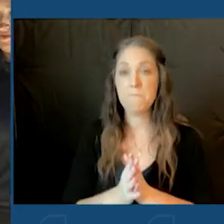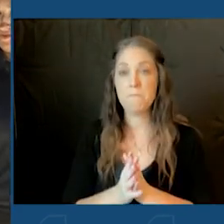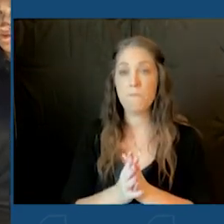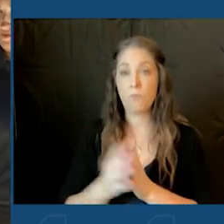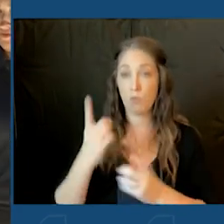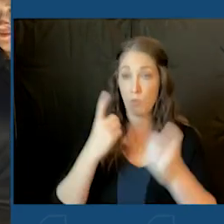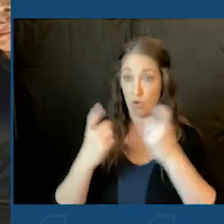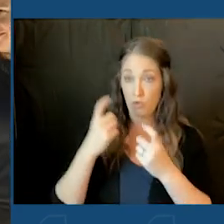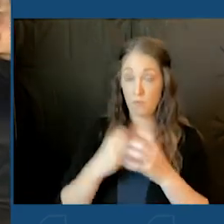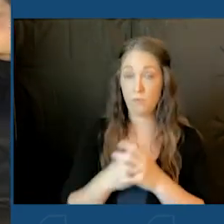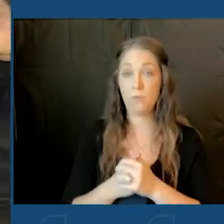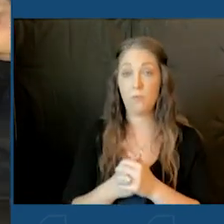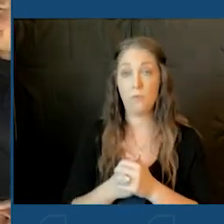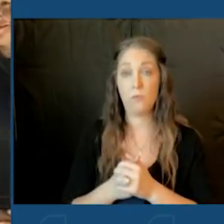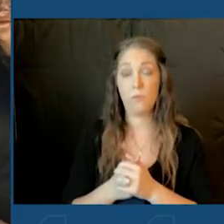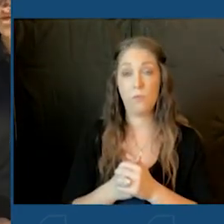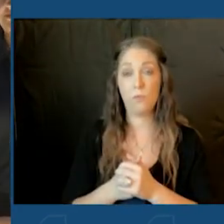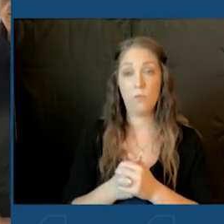questions.